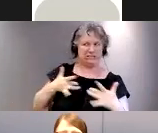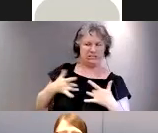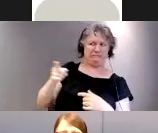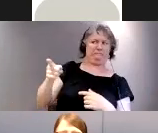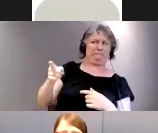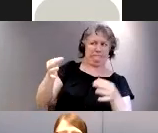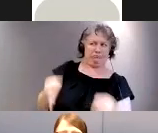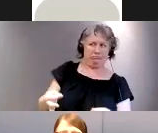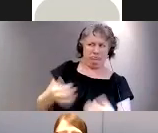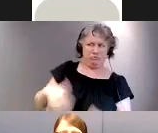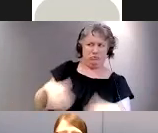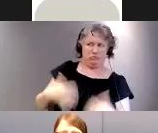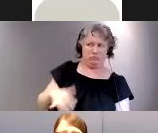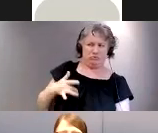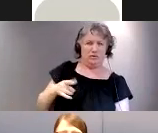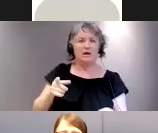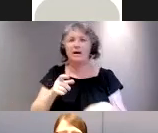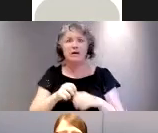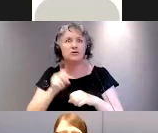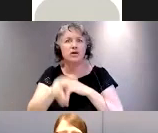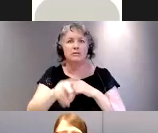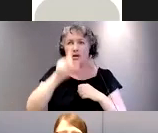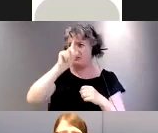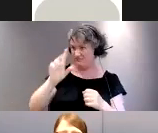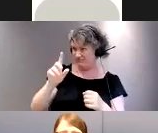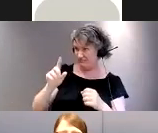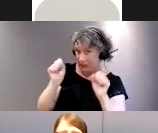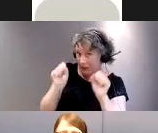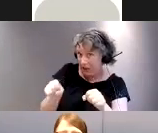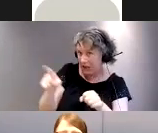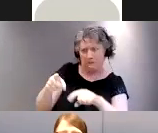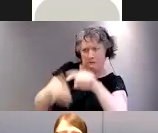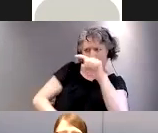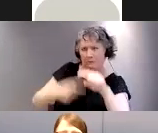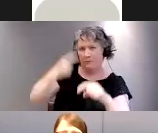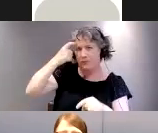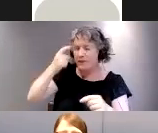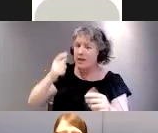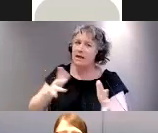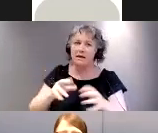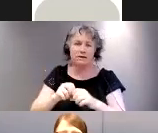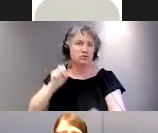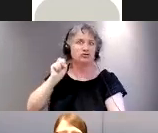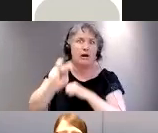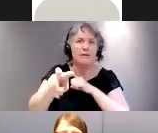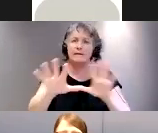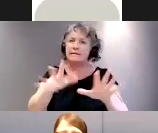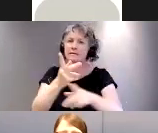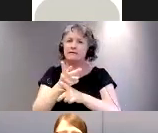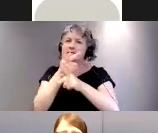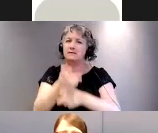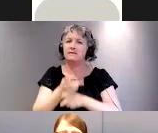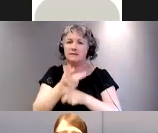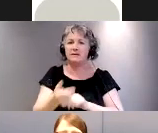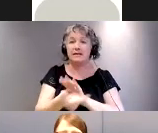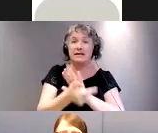worried about capacity. Don't jump from 0 to 100, right? And again, we talked a little bit about the legal versus non-legal issues.